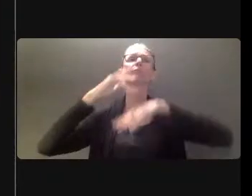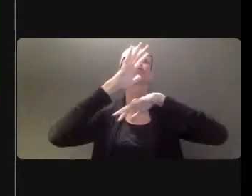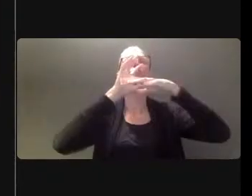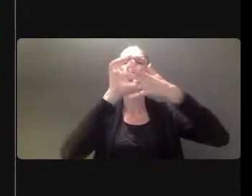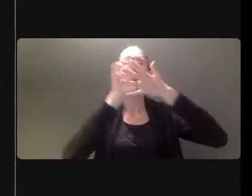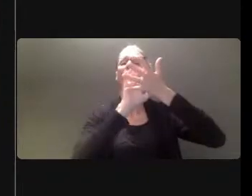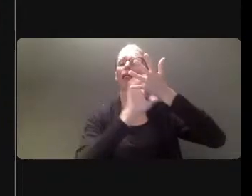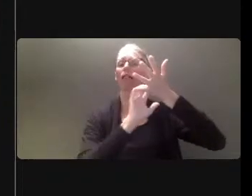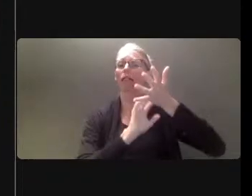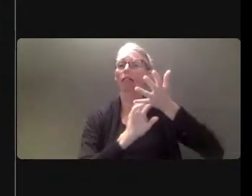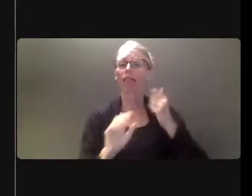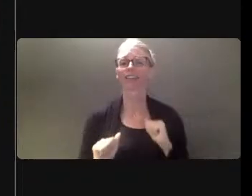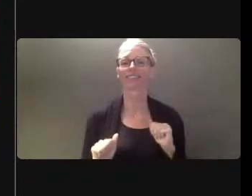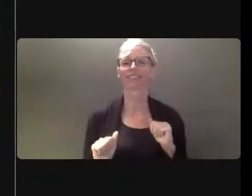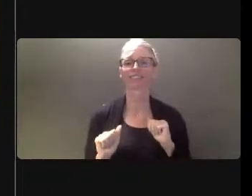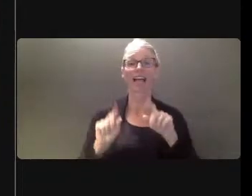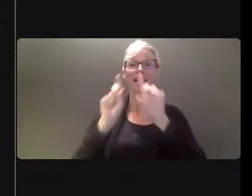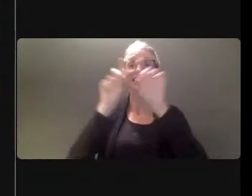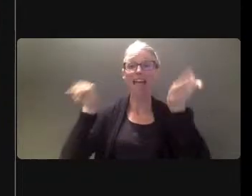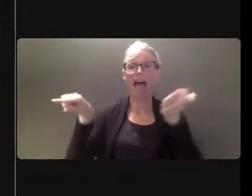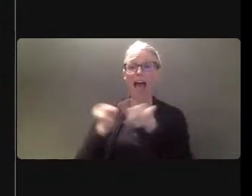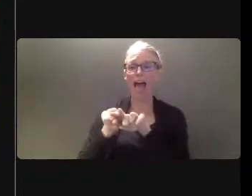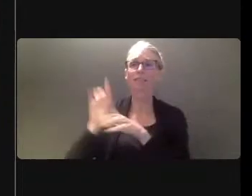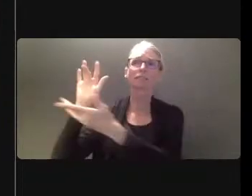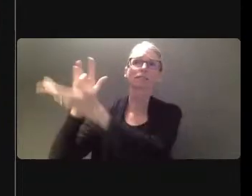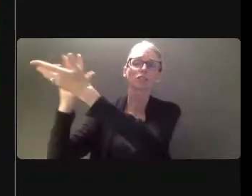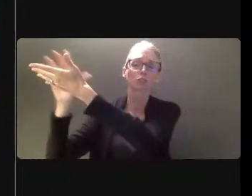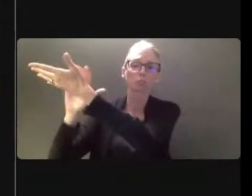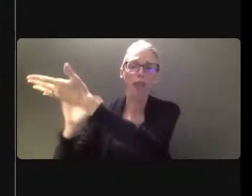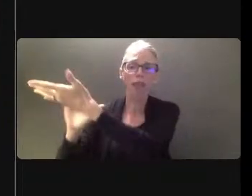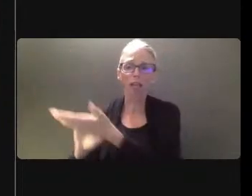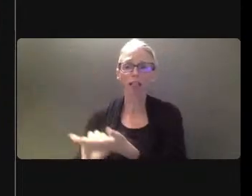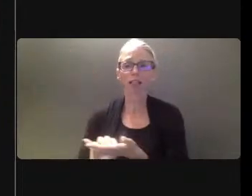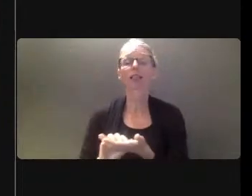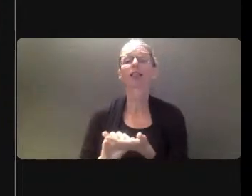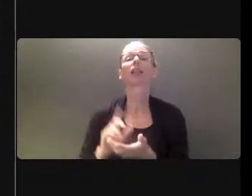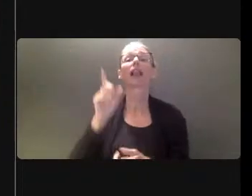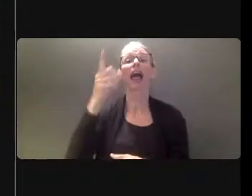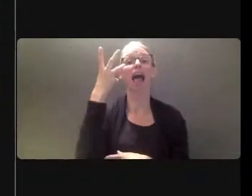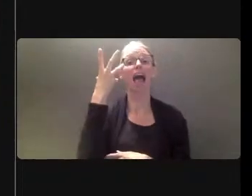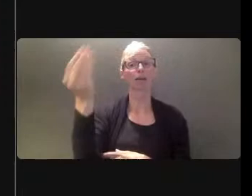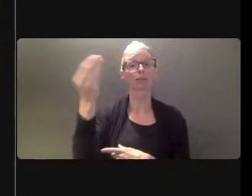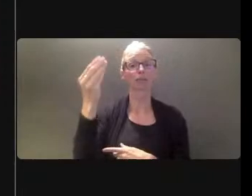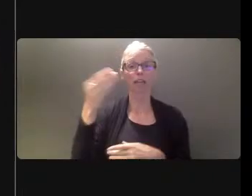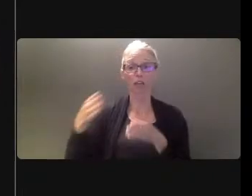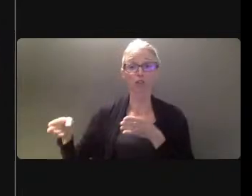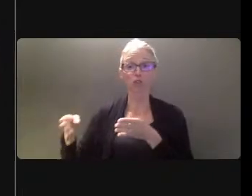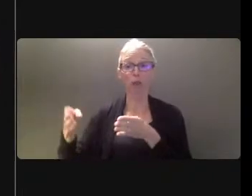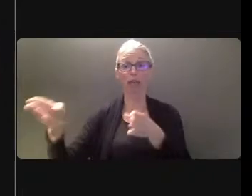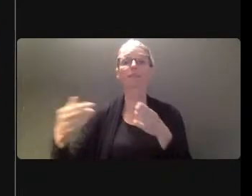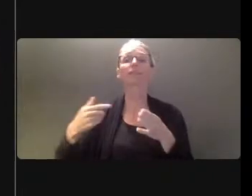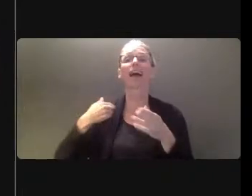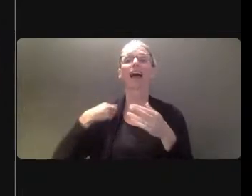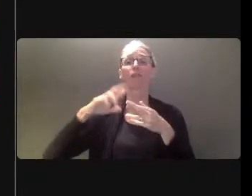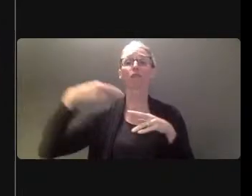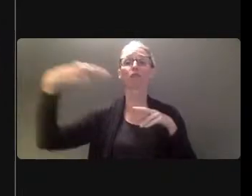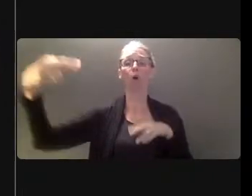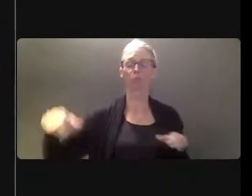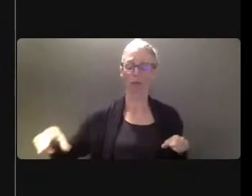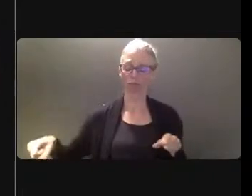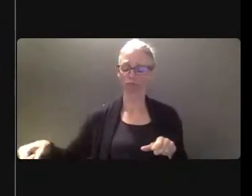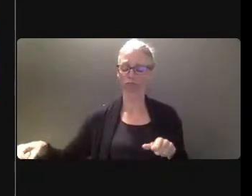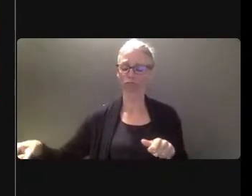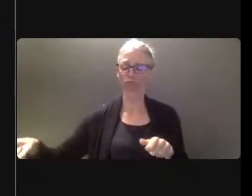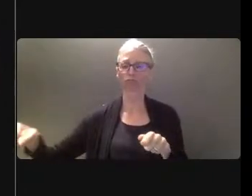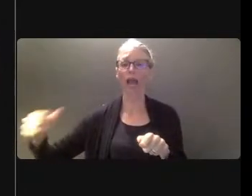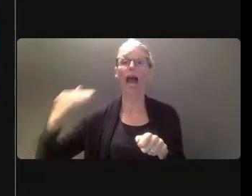as guides that were strung along the trails so that we could get from, say, the cabin to